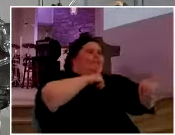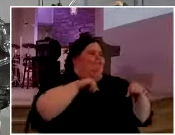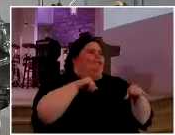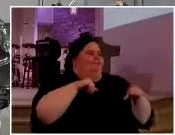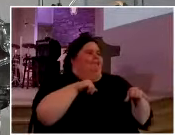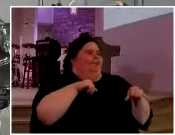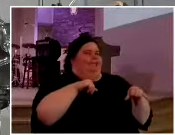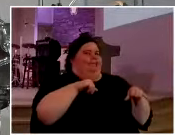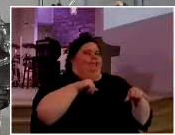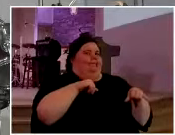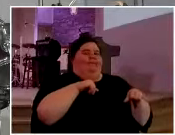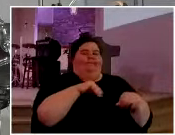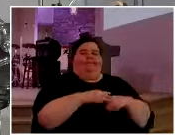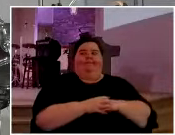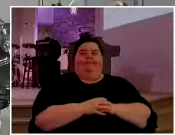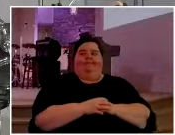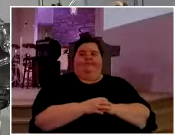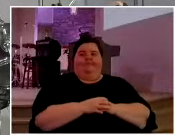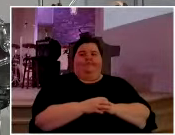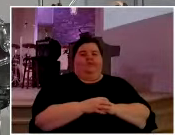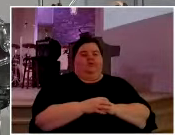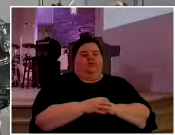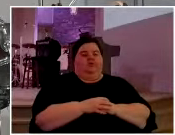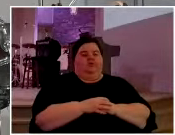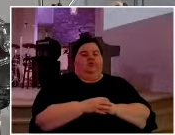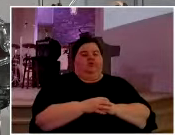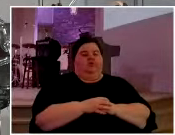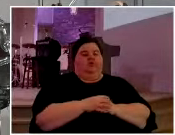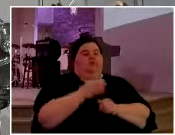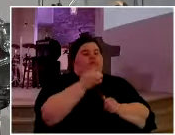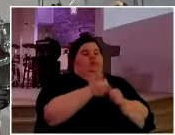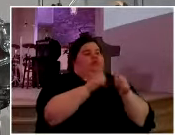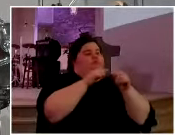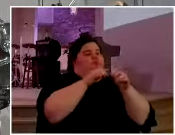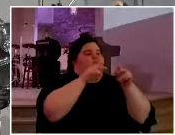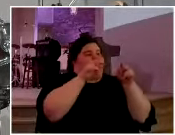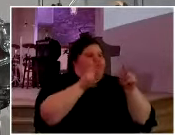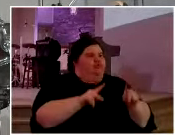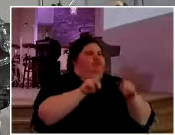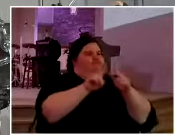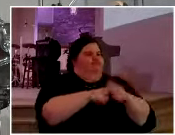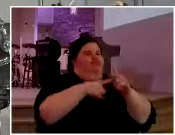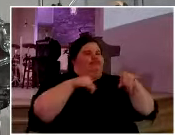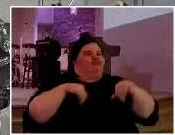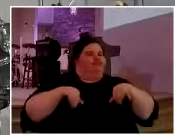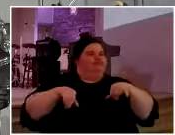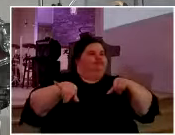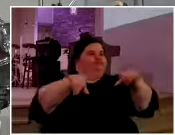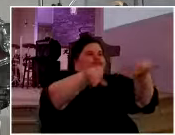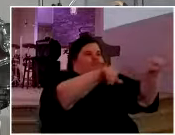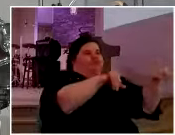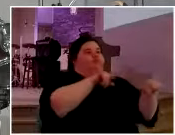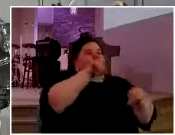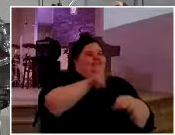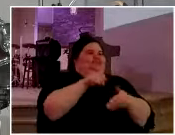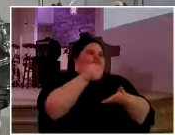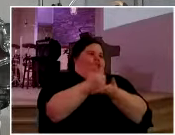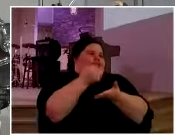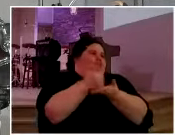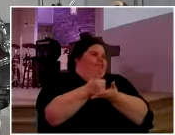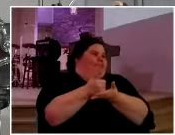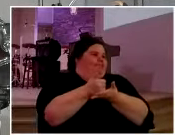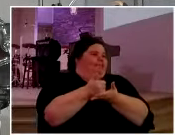We're all on the same level. Every person is at the same level. We all needed help. We